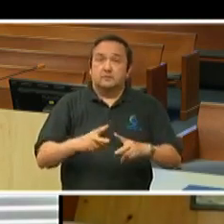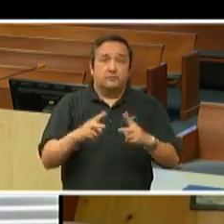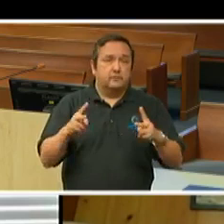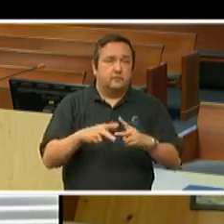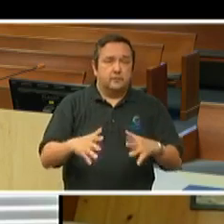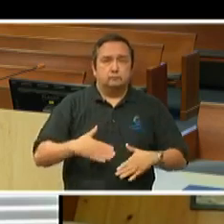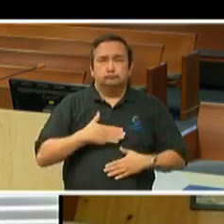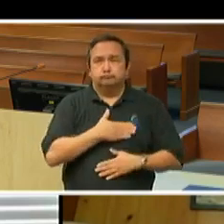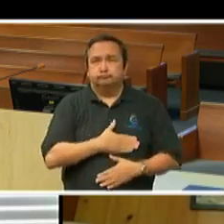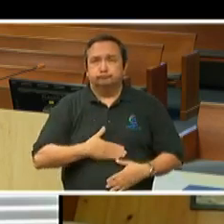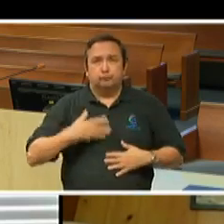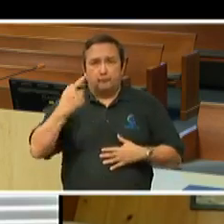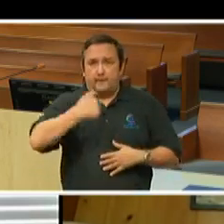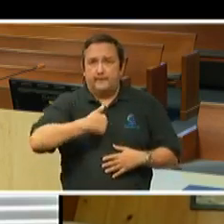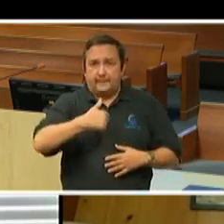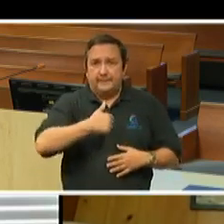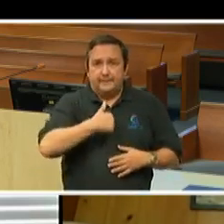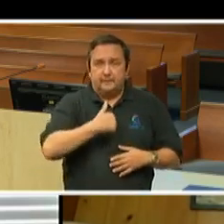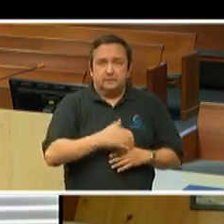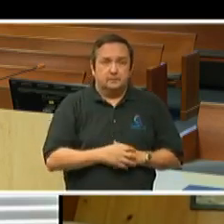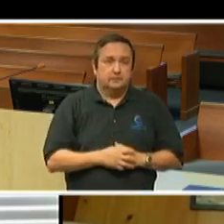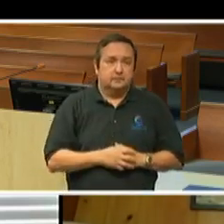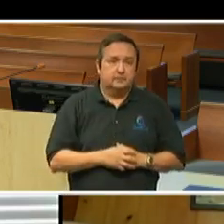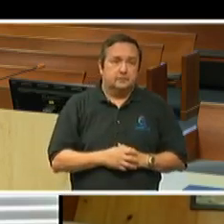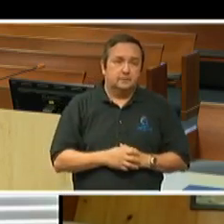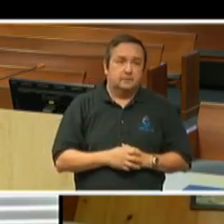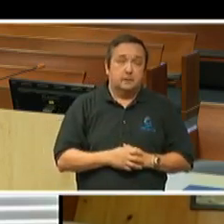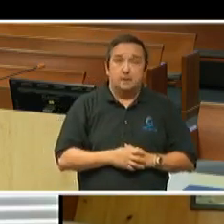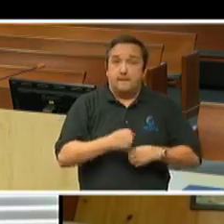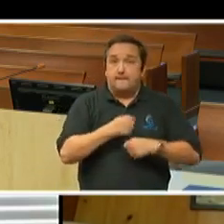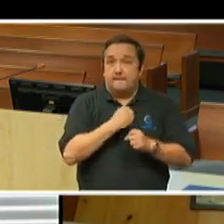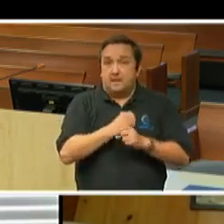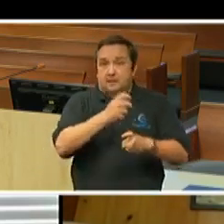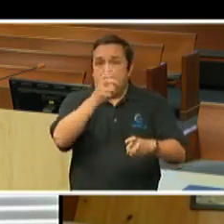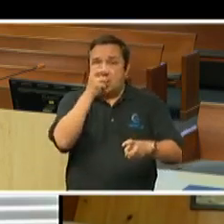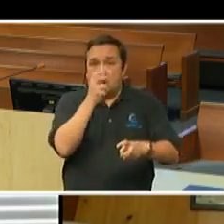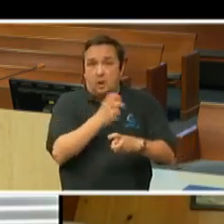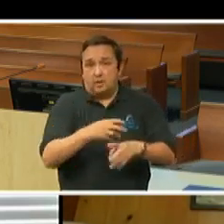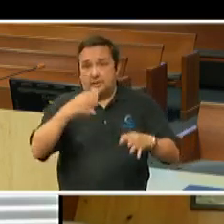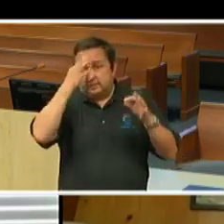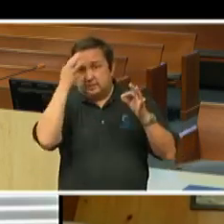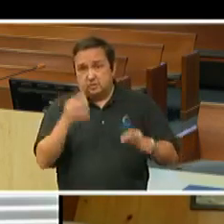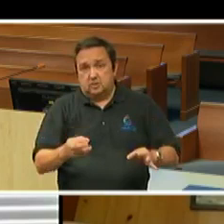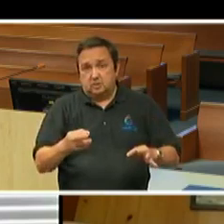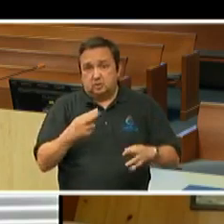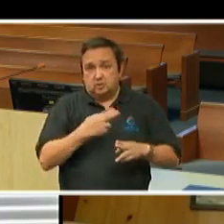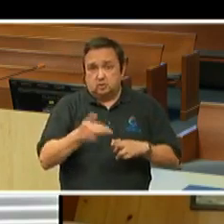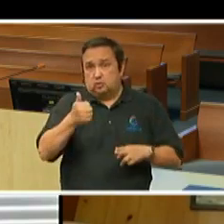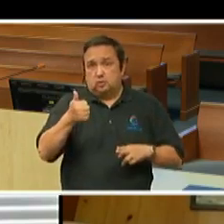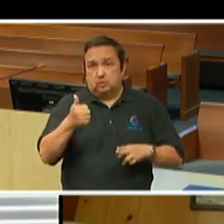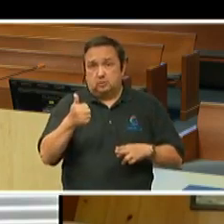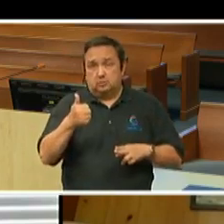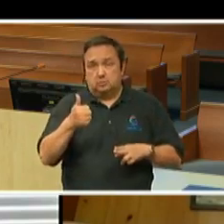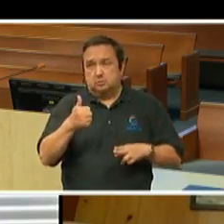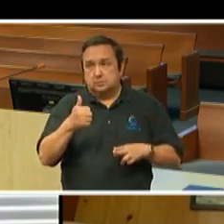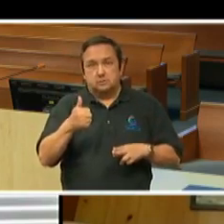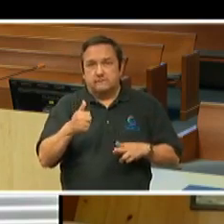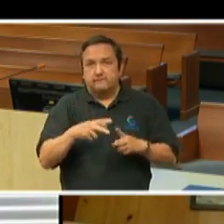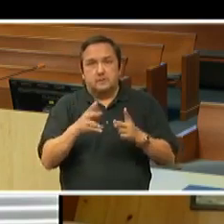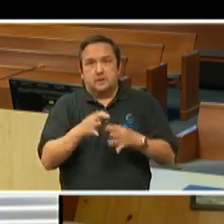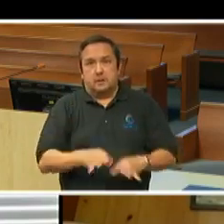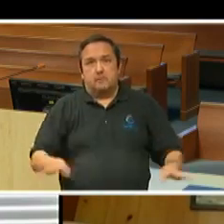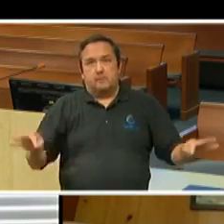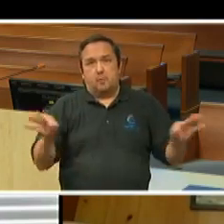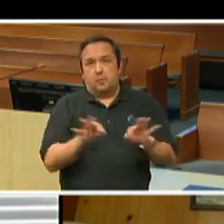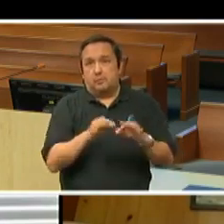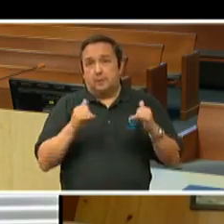very appreciative for me. I know making hard decisions sooner is exponentially important in this